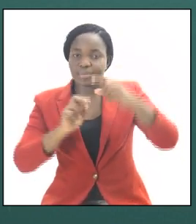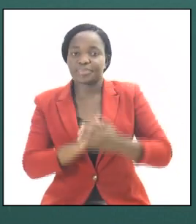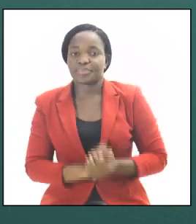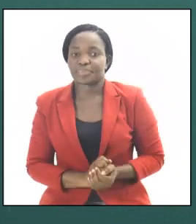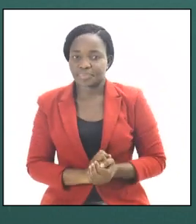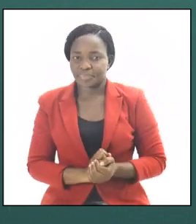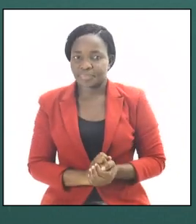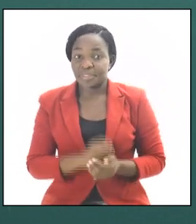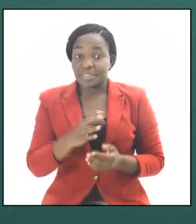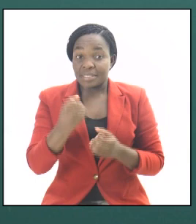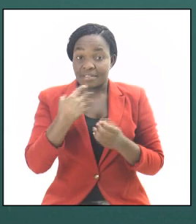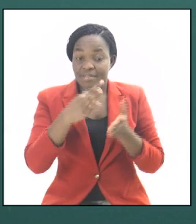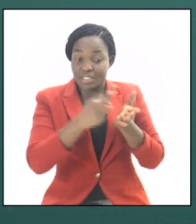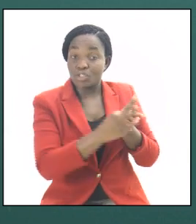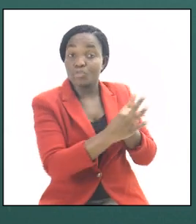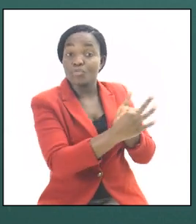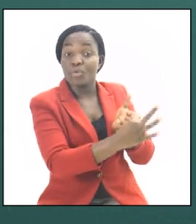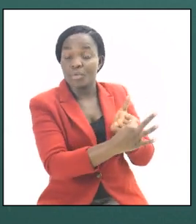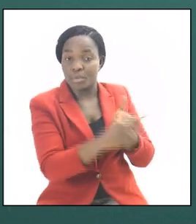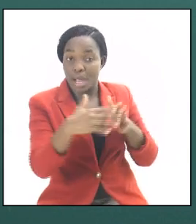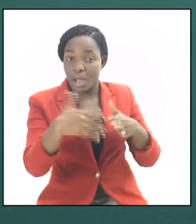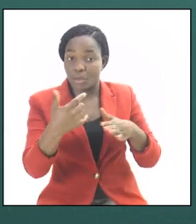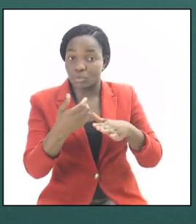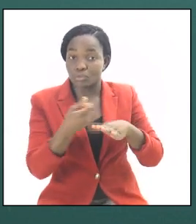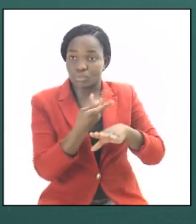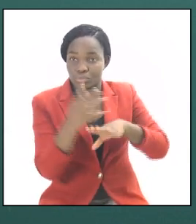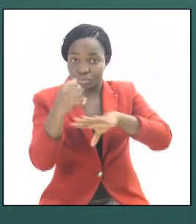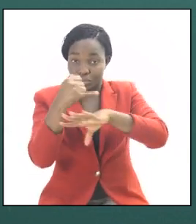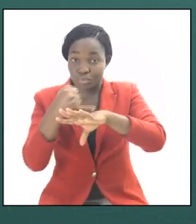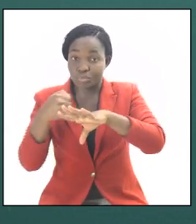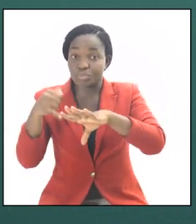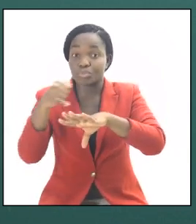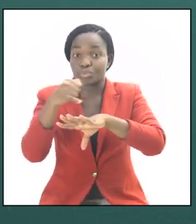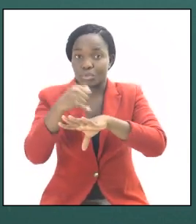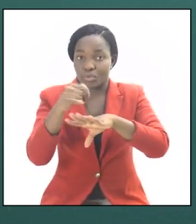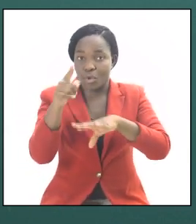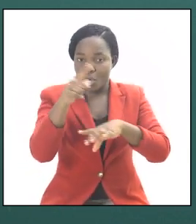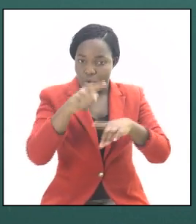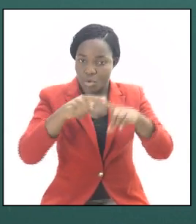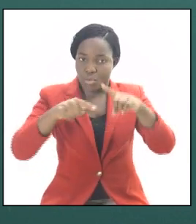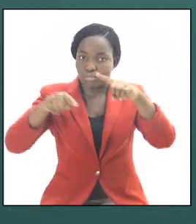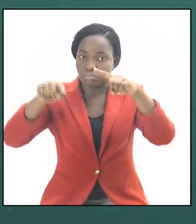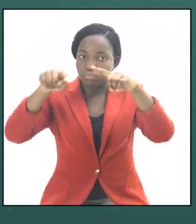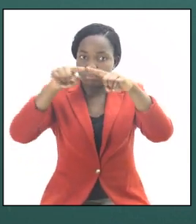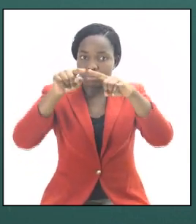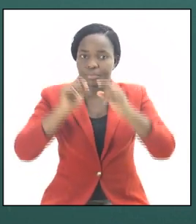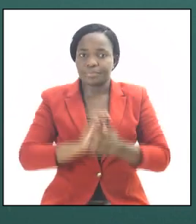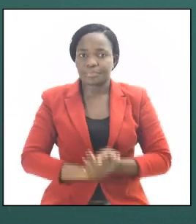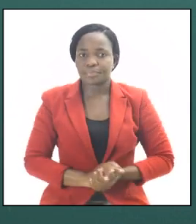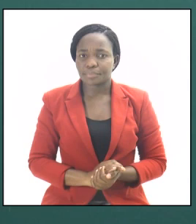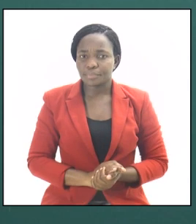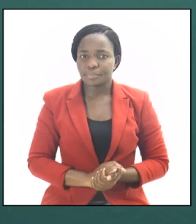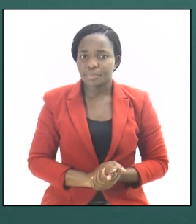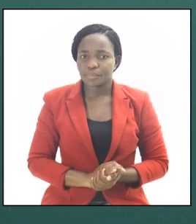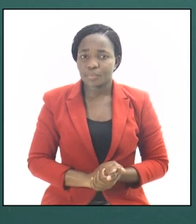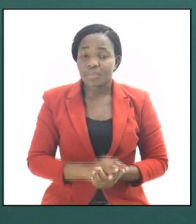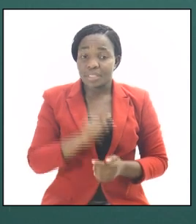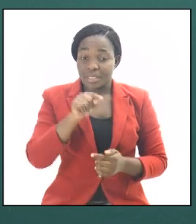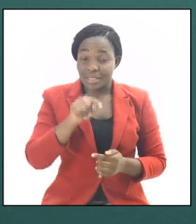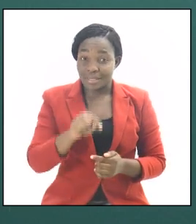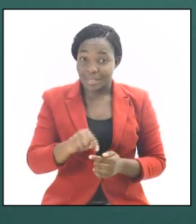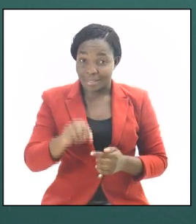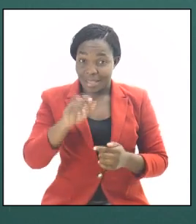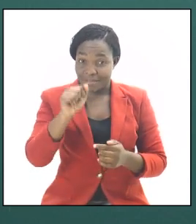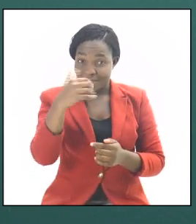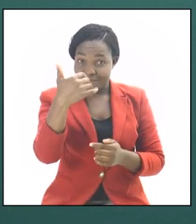use a formula to calculate the area and circumference of a circle. This series of 5 lessons is on